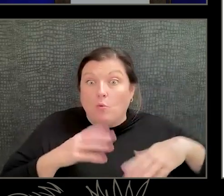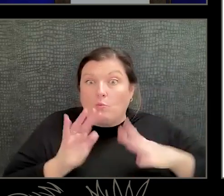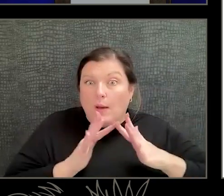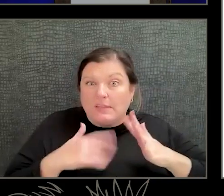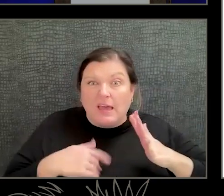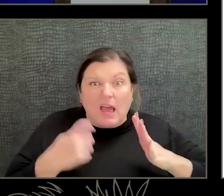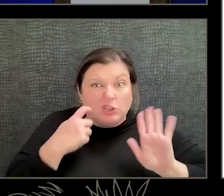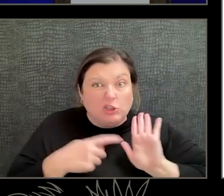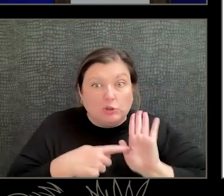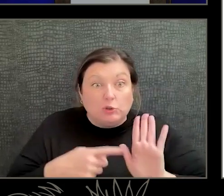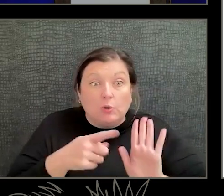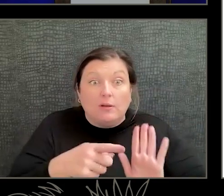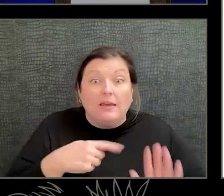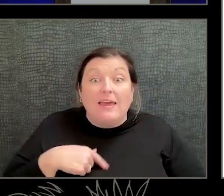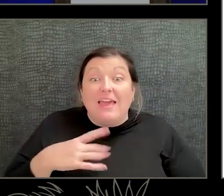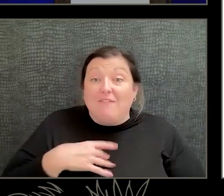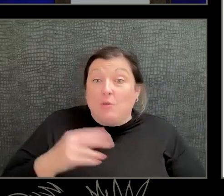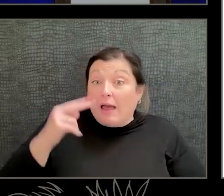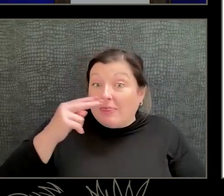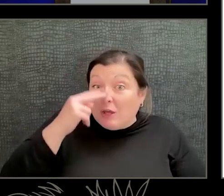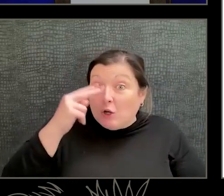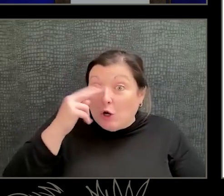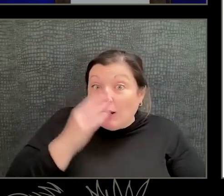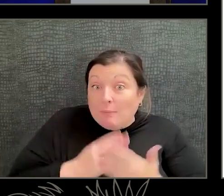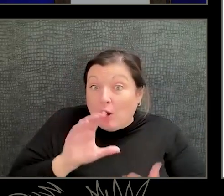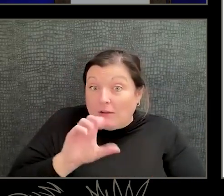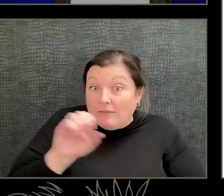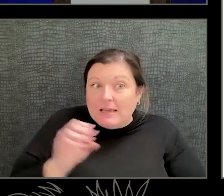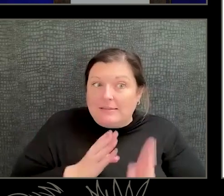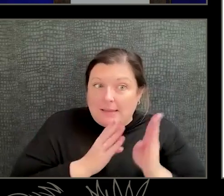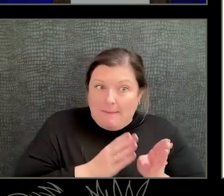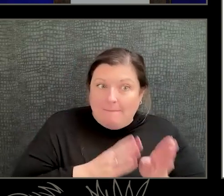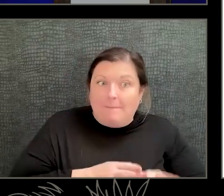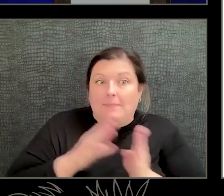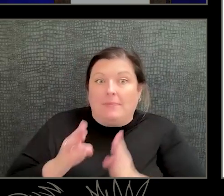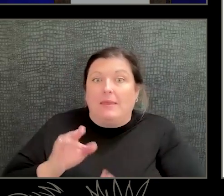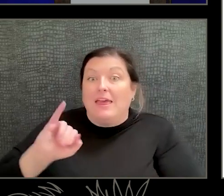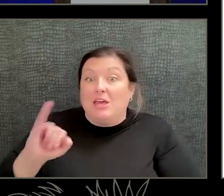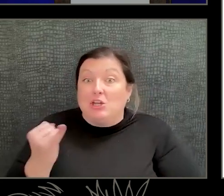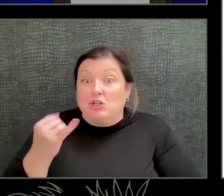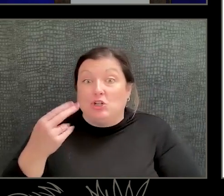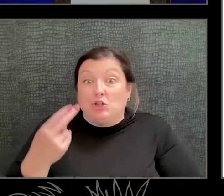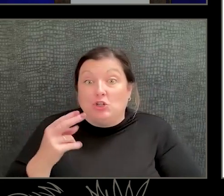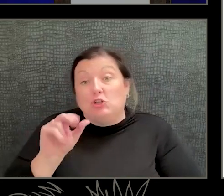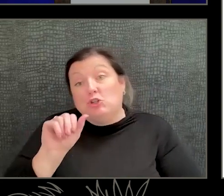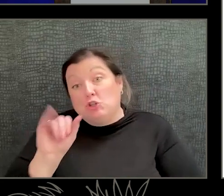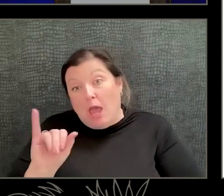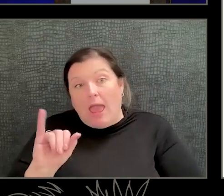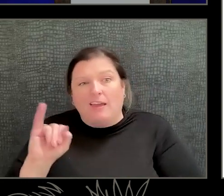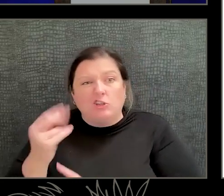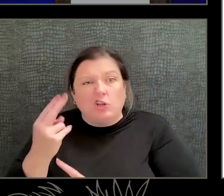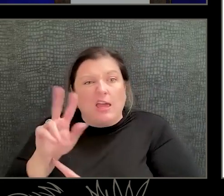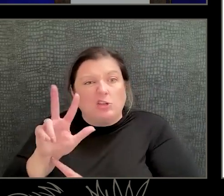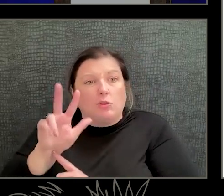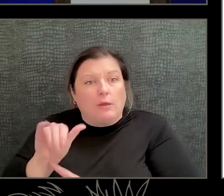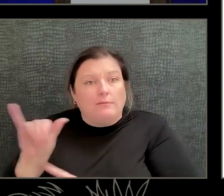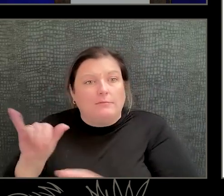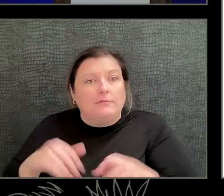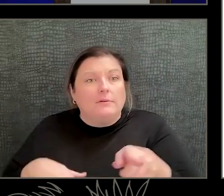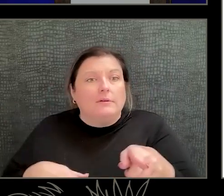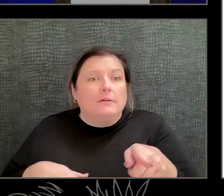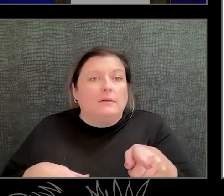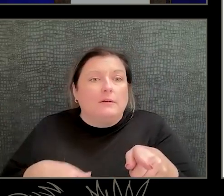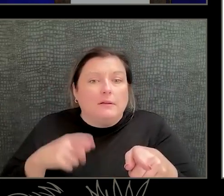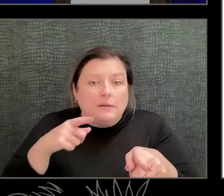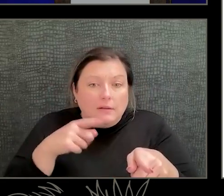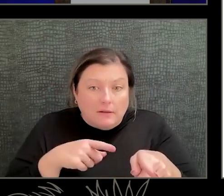if you like the nerdy aspect of CSS, we definitely recommend checking that out. Jay also does, frankly, I think that guy is a magician or a dark